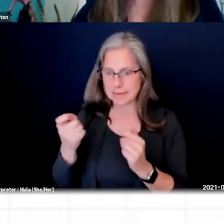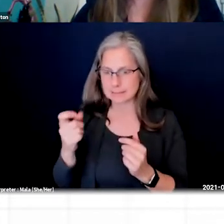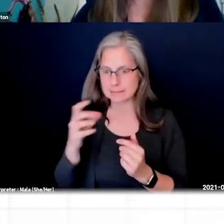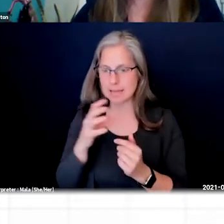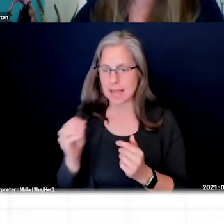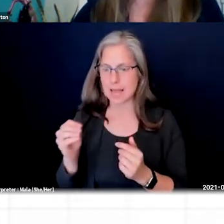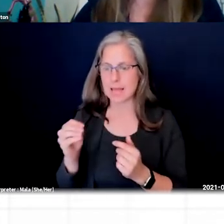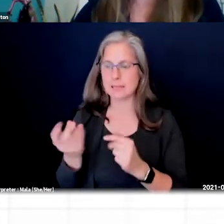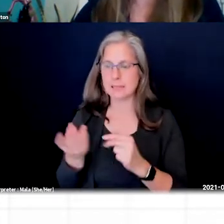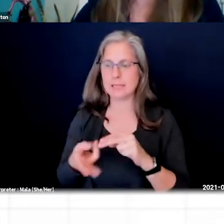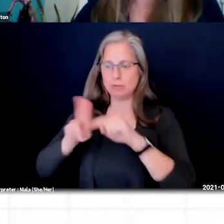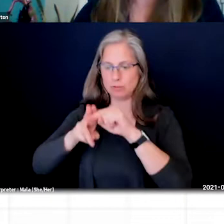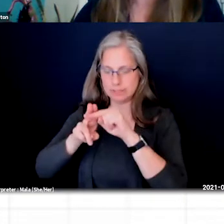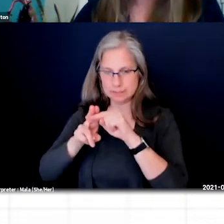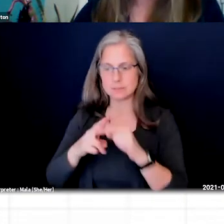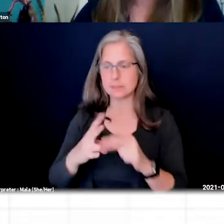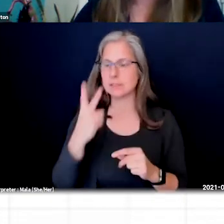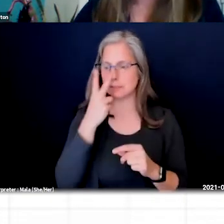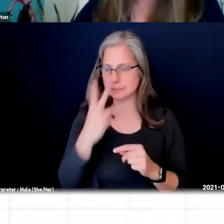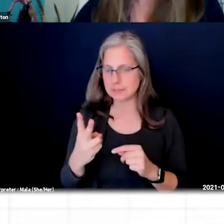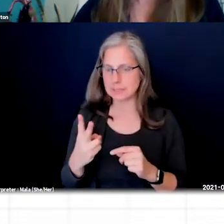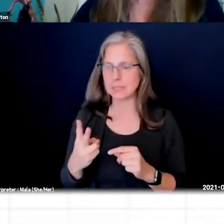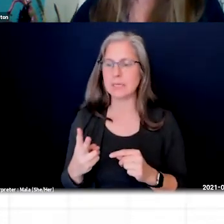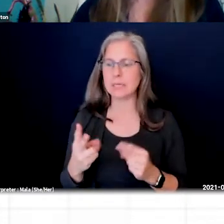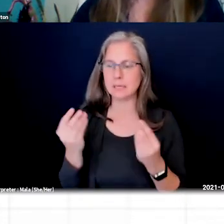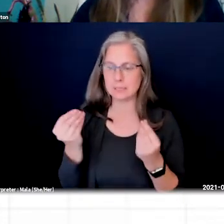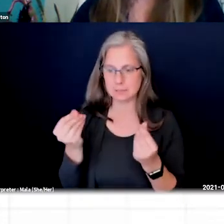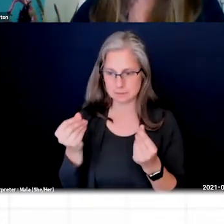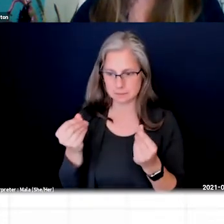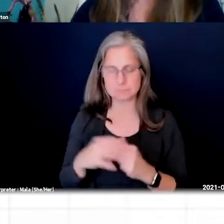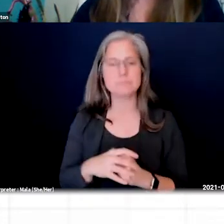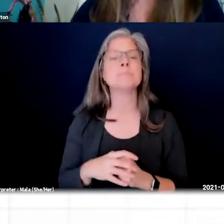and expenditures of the one-time funds.